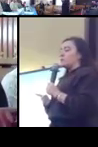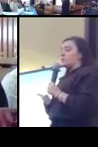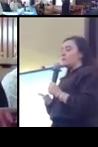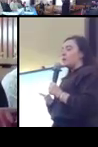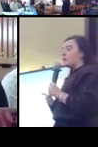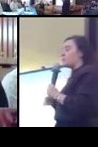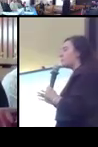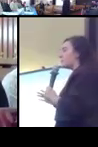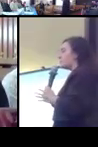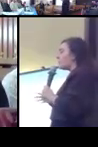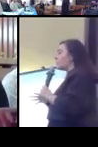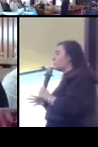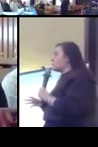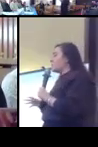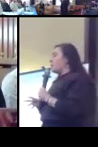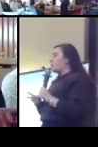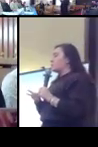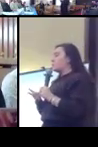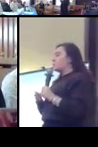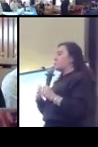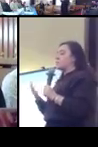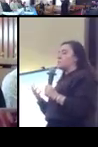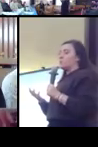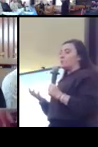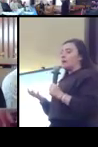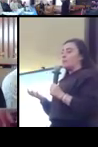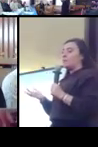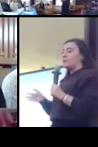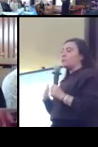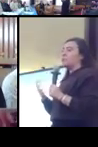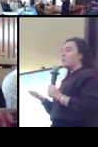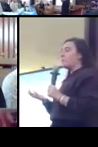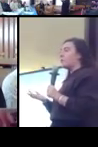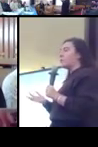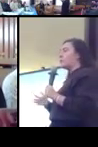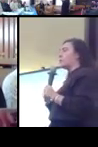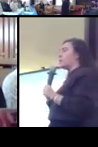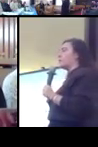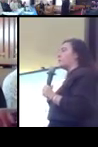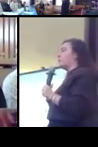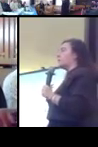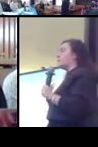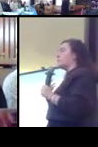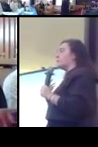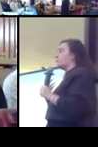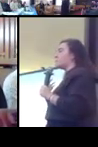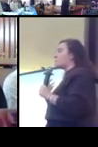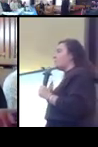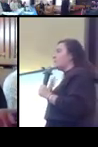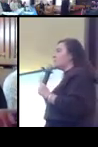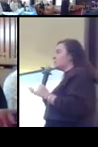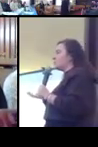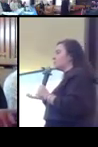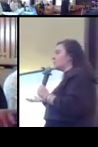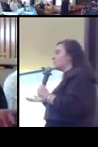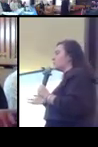for the public realm sidewalk is really just being towards that pedestrian comfort, creating that